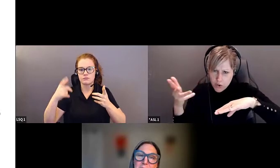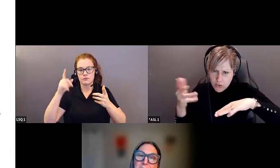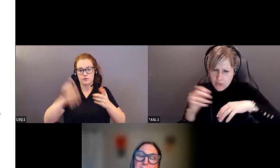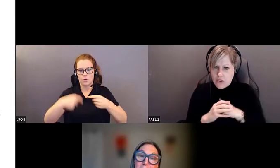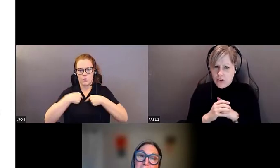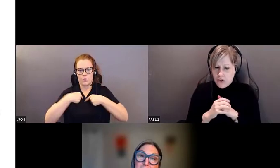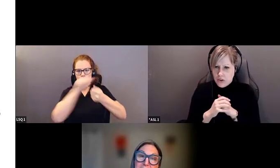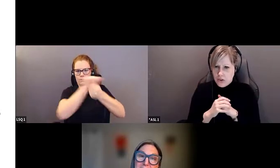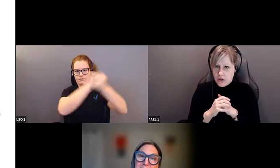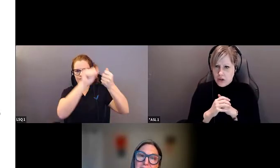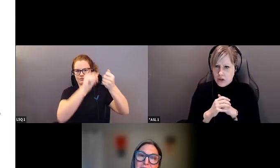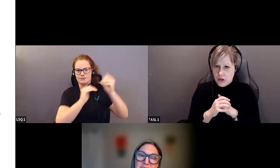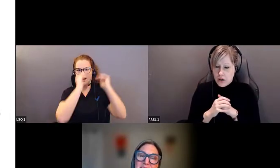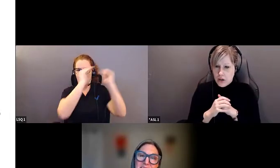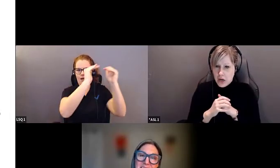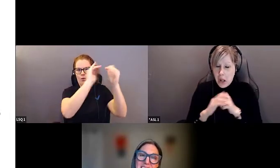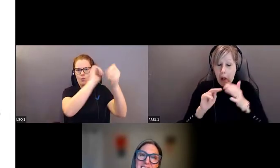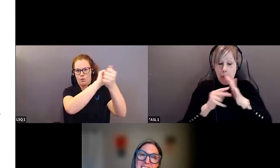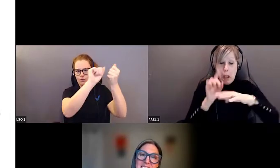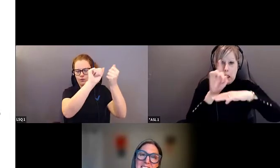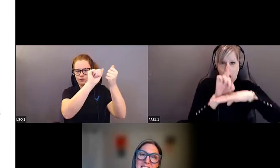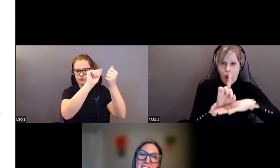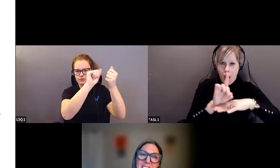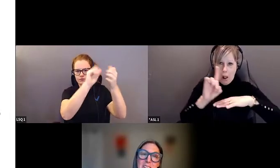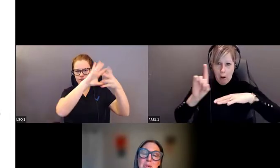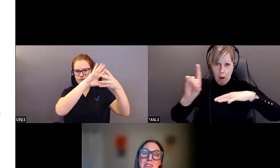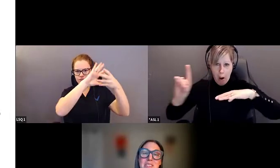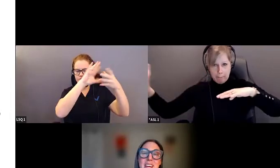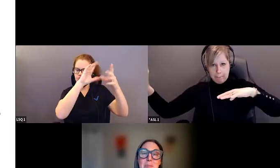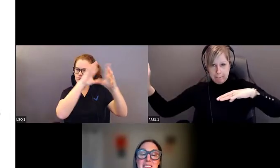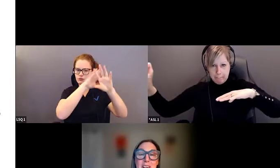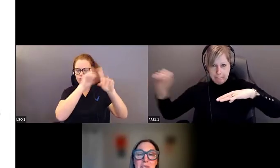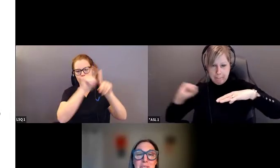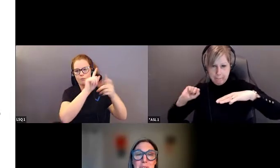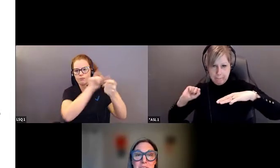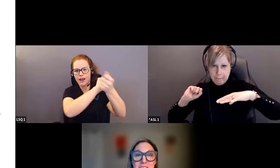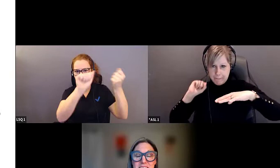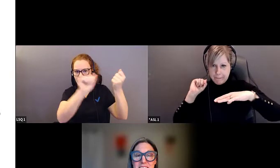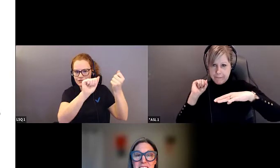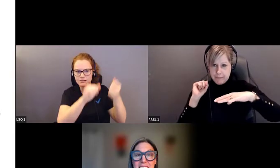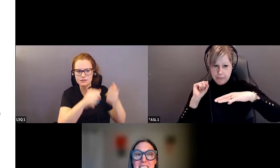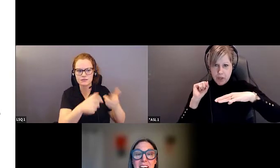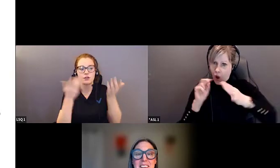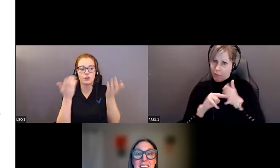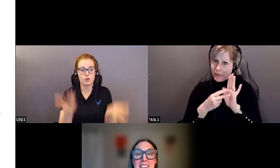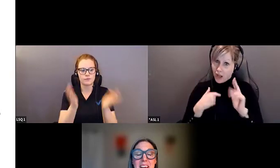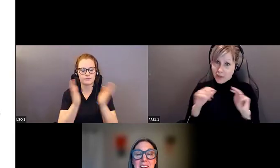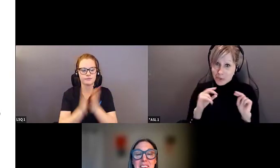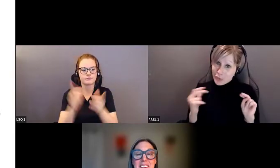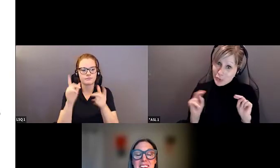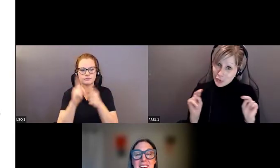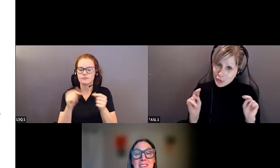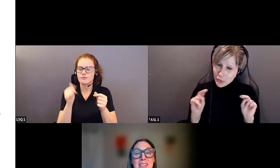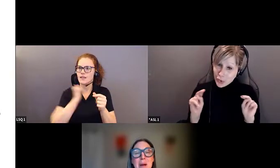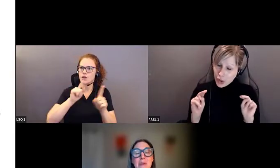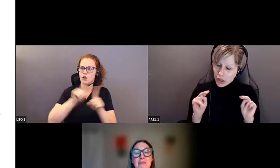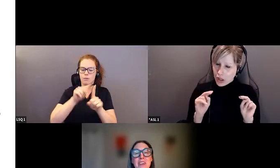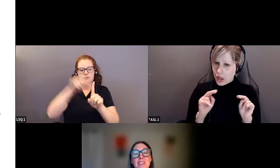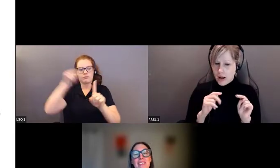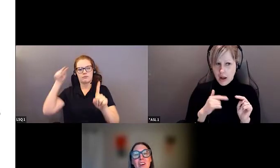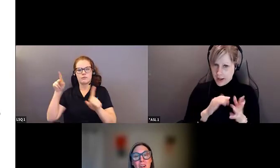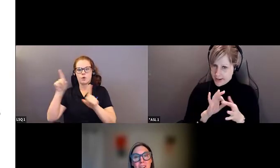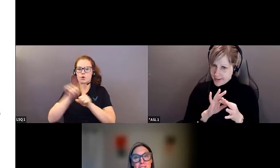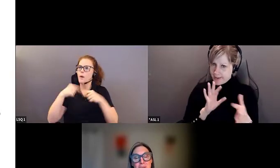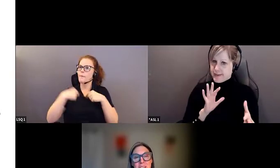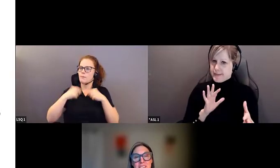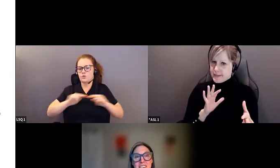It allows me to be off the page, doesn't it? To understand myself as neutral, as unconnected, to see my